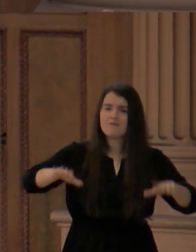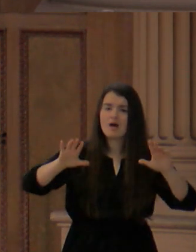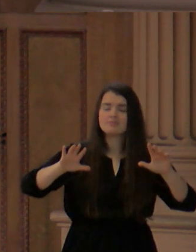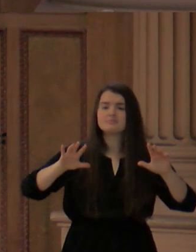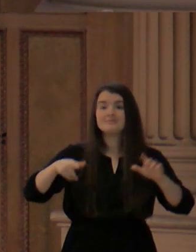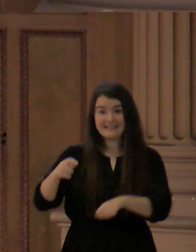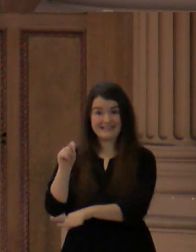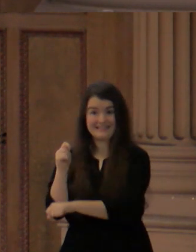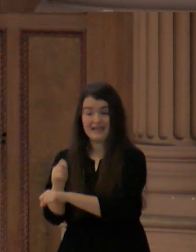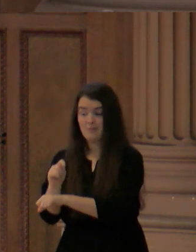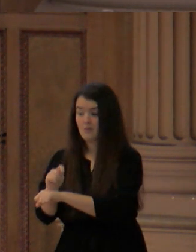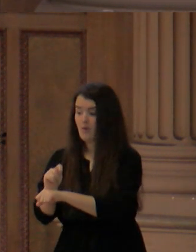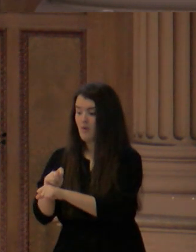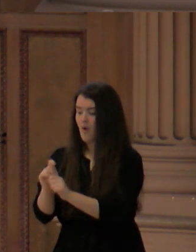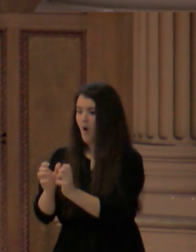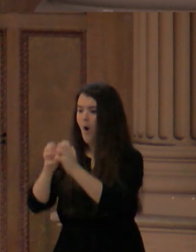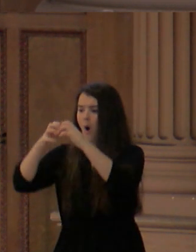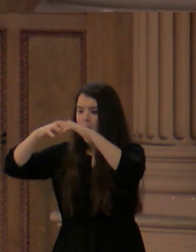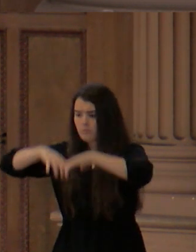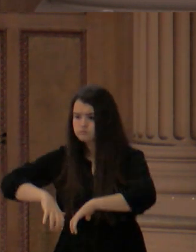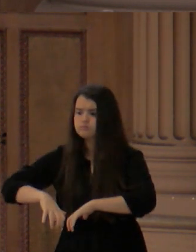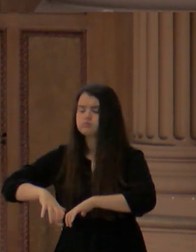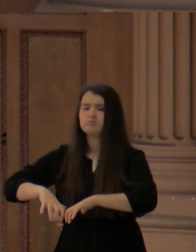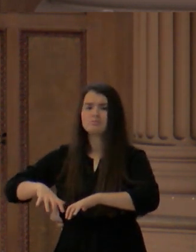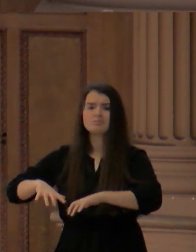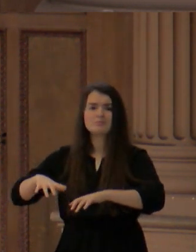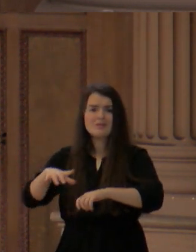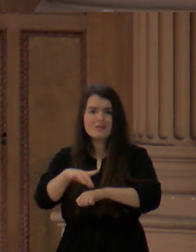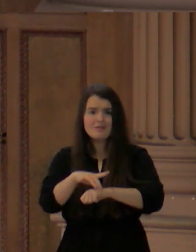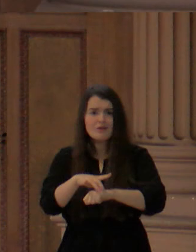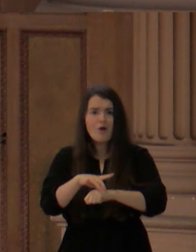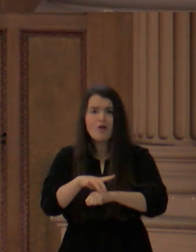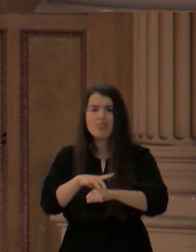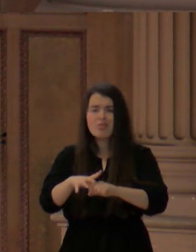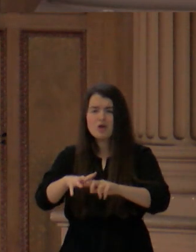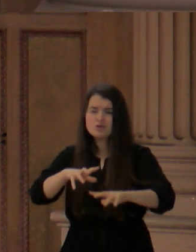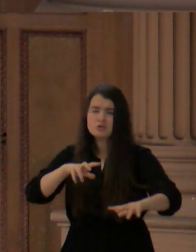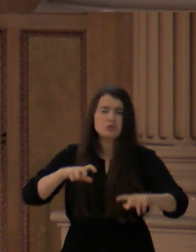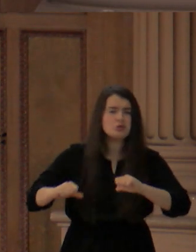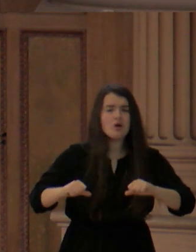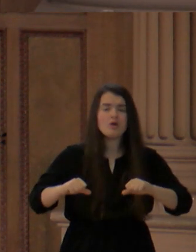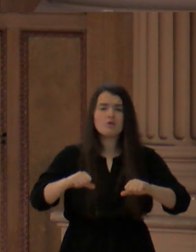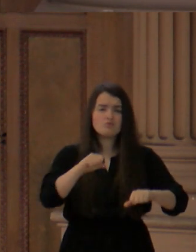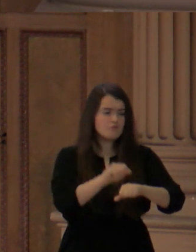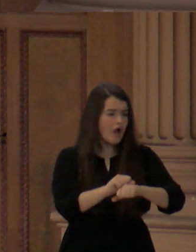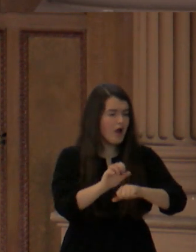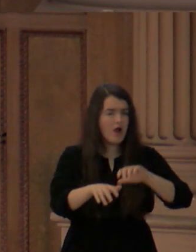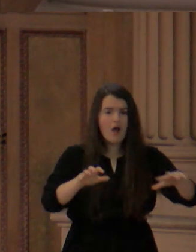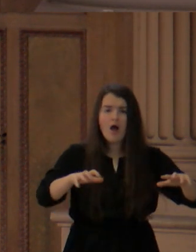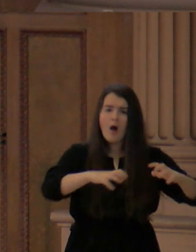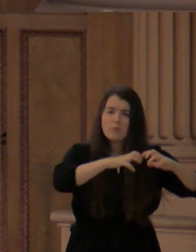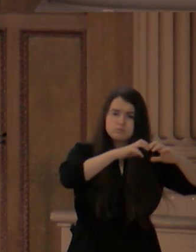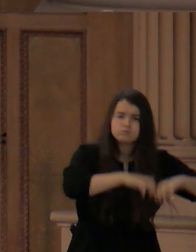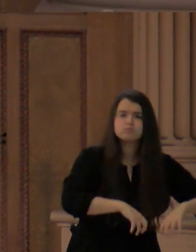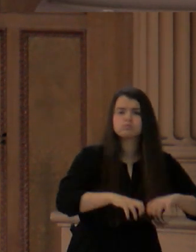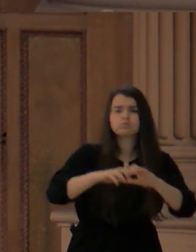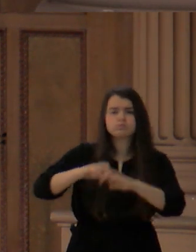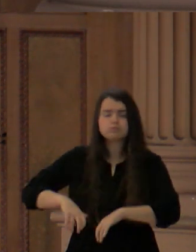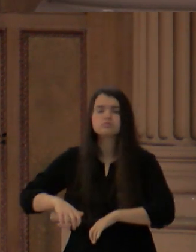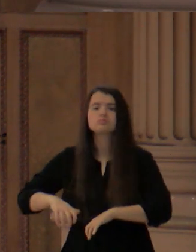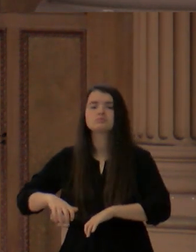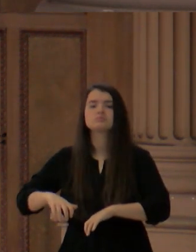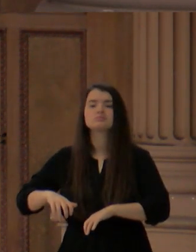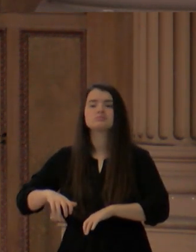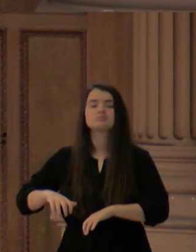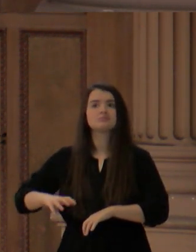bottom and the earth shook and the rocks were split just like the earth split